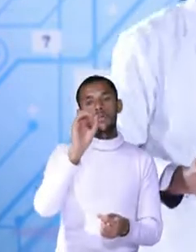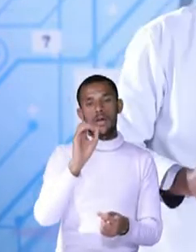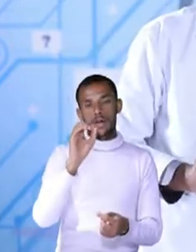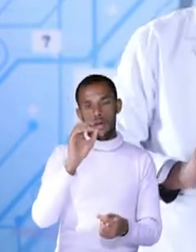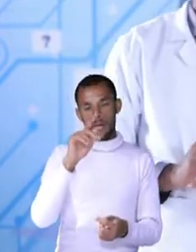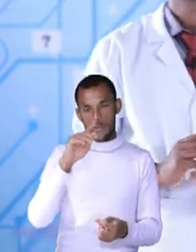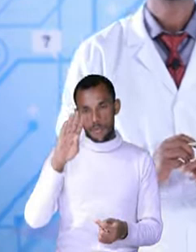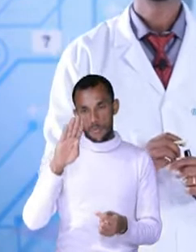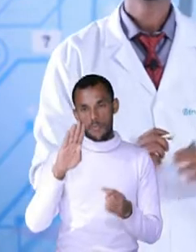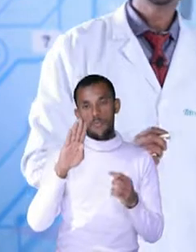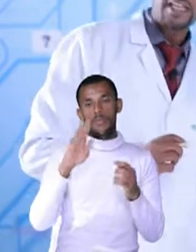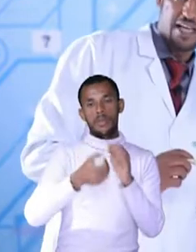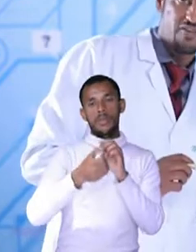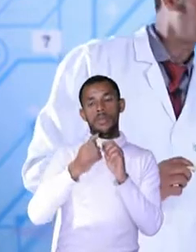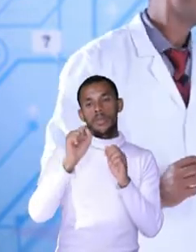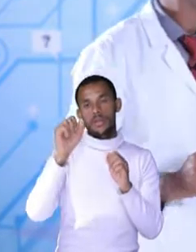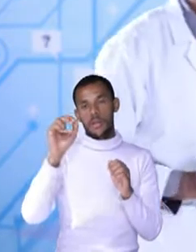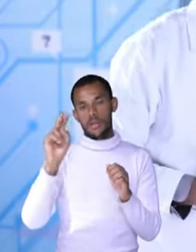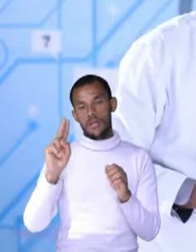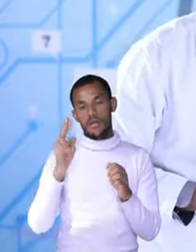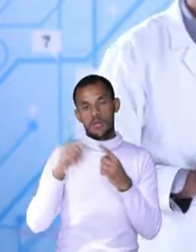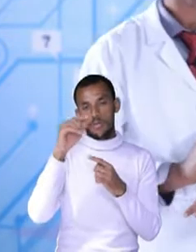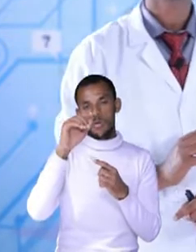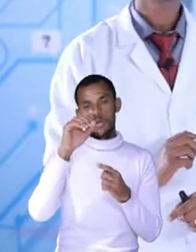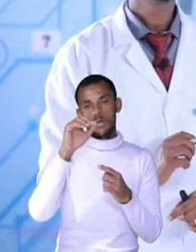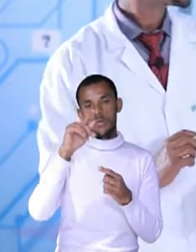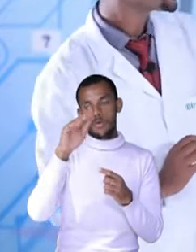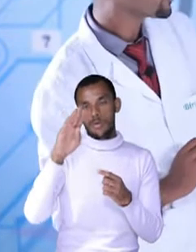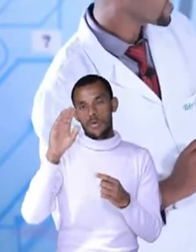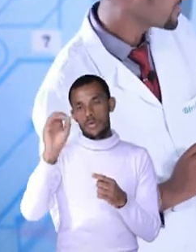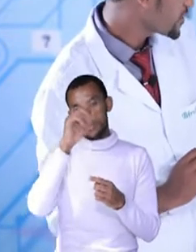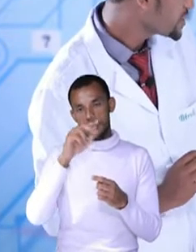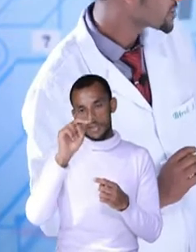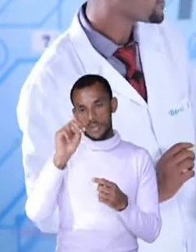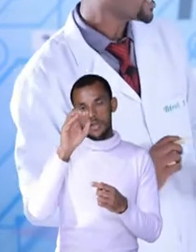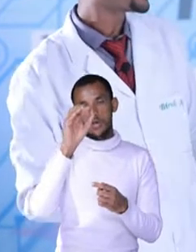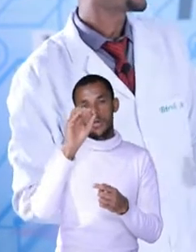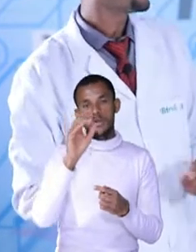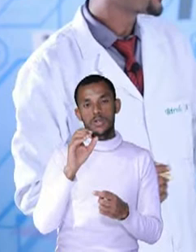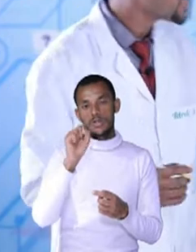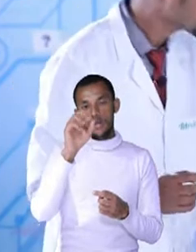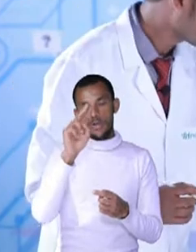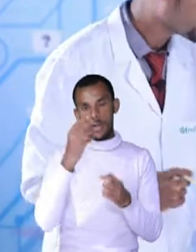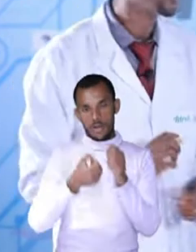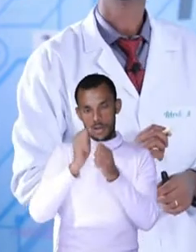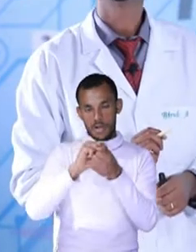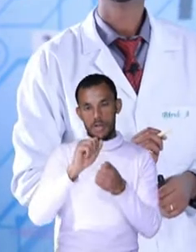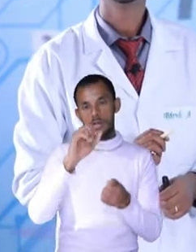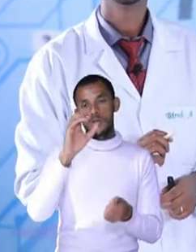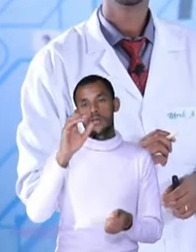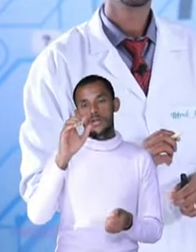sulfide, lead oxide. Zinc sulfide, zinc oxide. By using of what? By using of heat, by using of